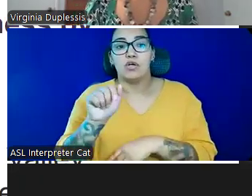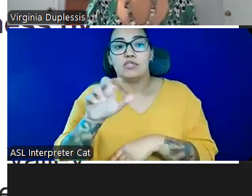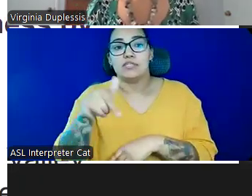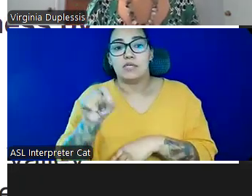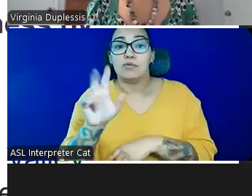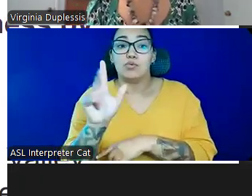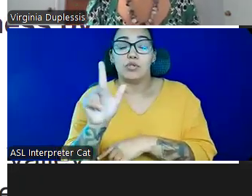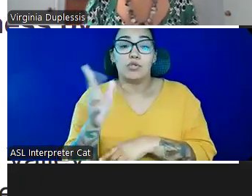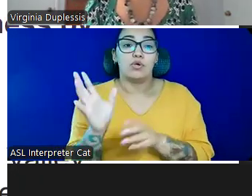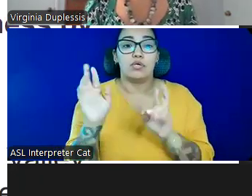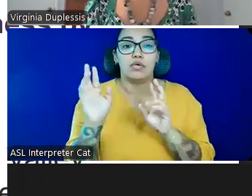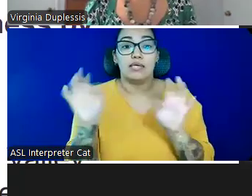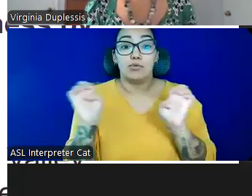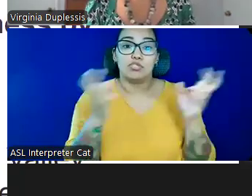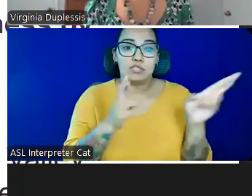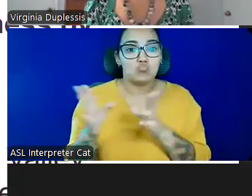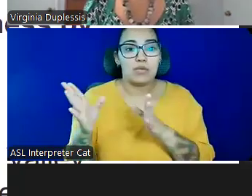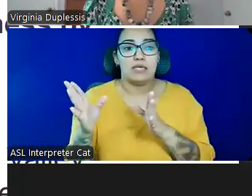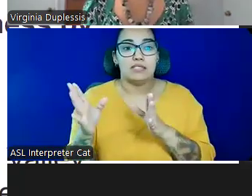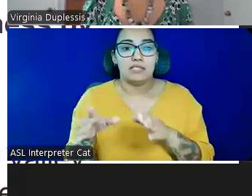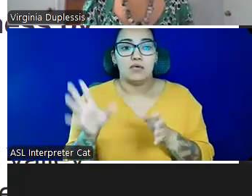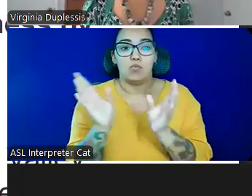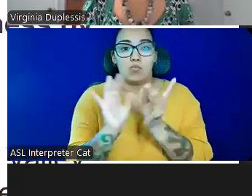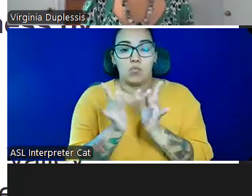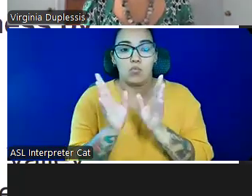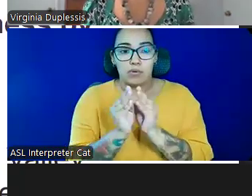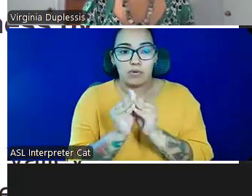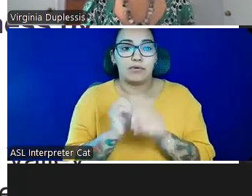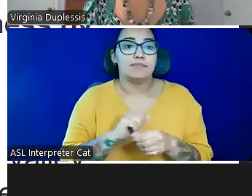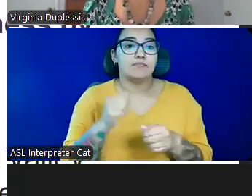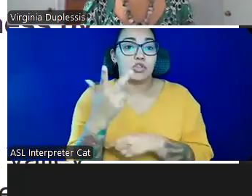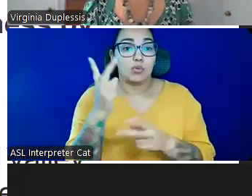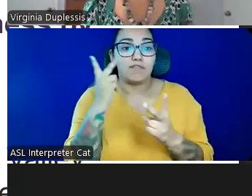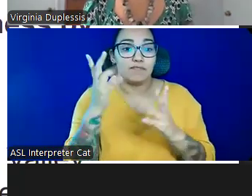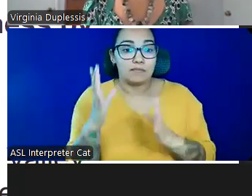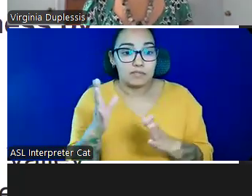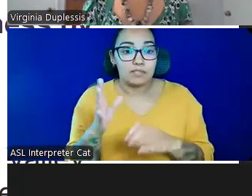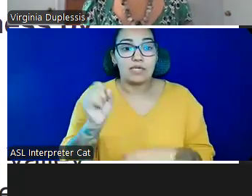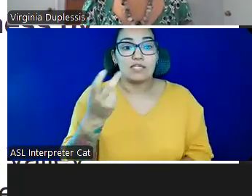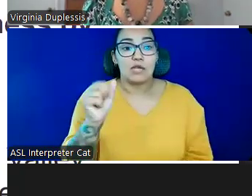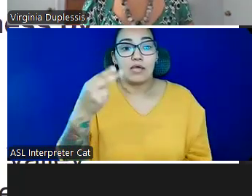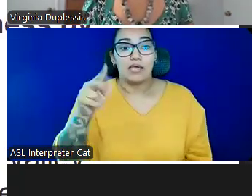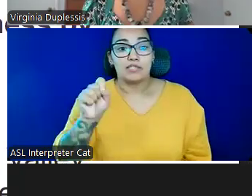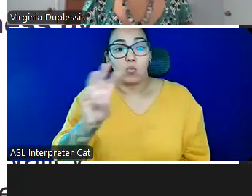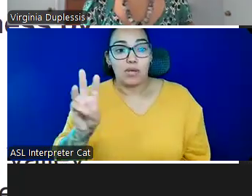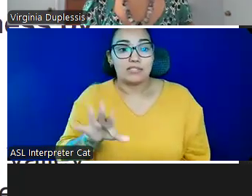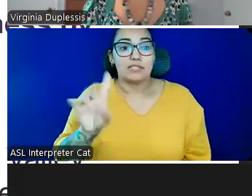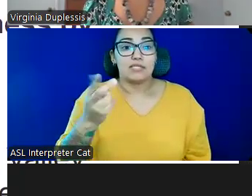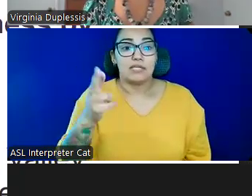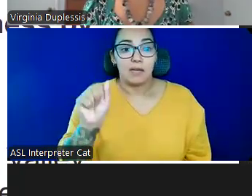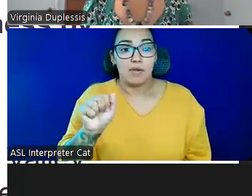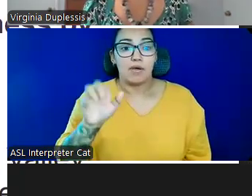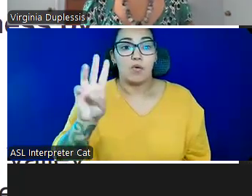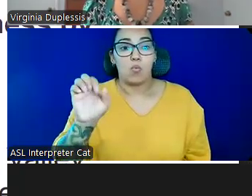webinar, followed by presentations from our 3 featured speakers, Sarah Hicks West, Deborah Ward, and Rebecca